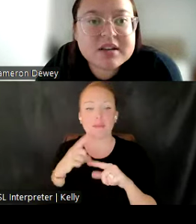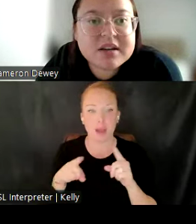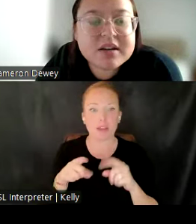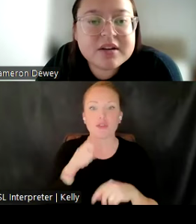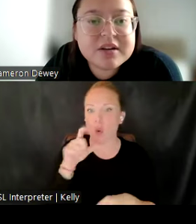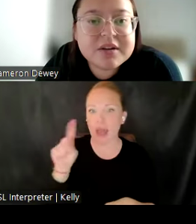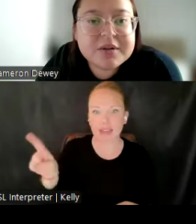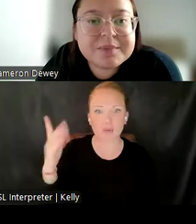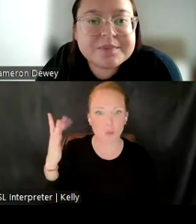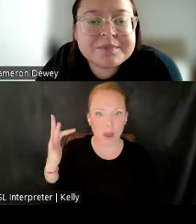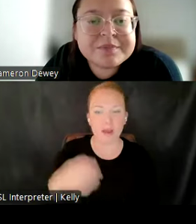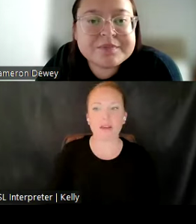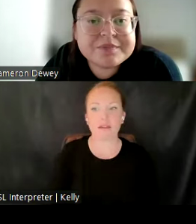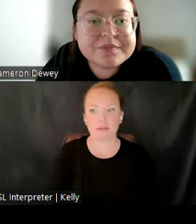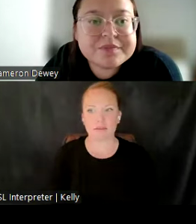questions.